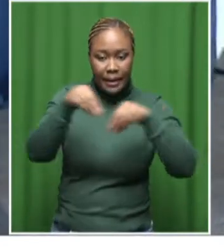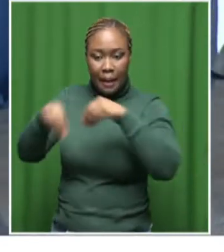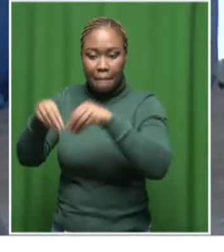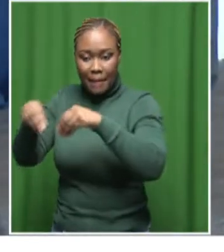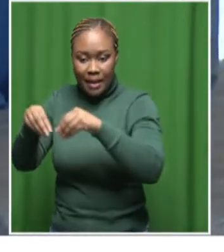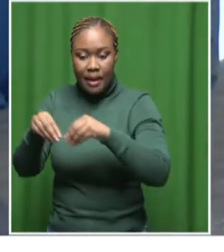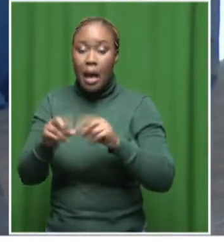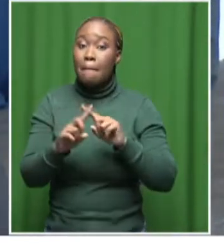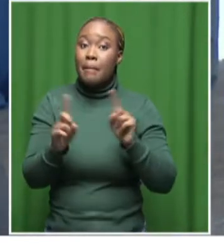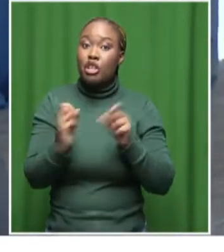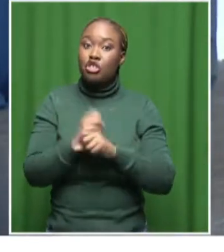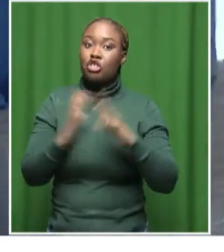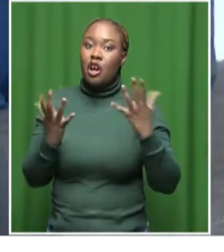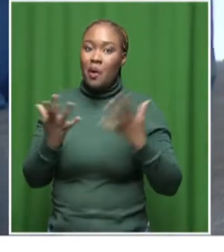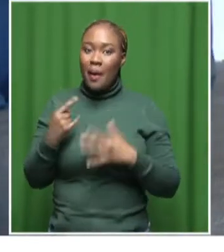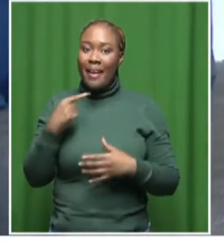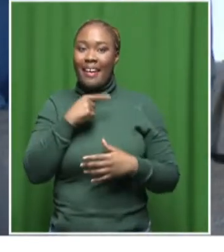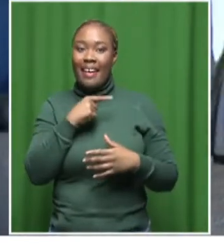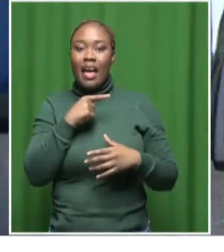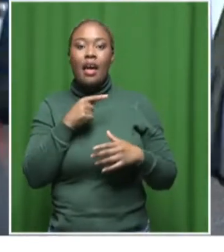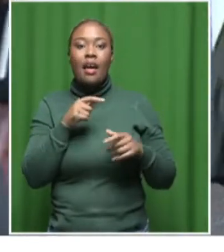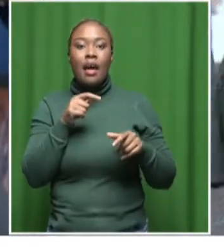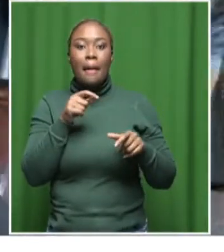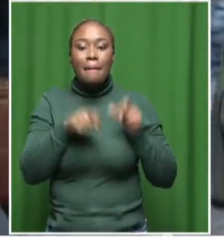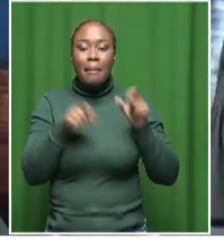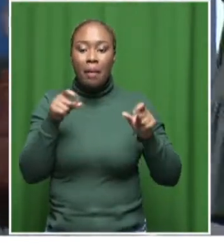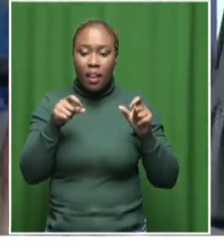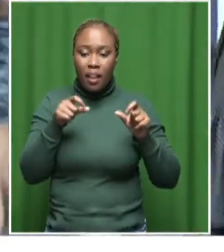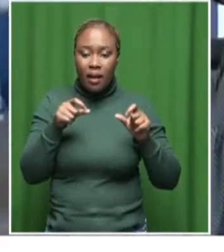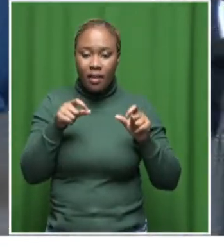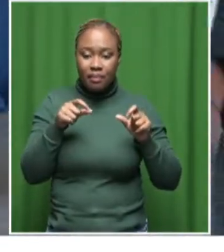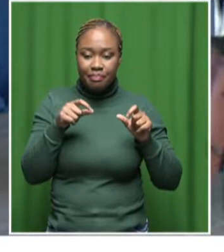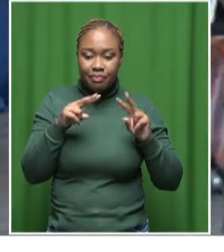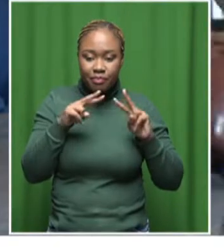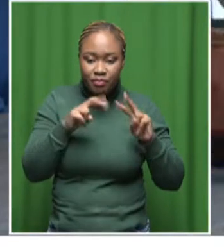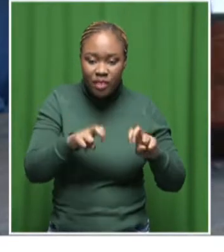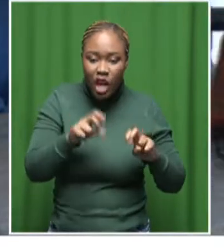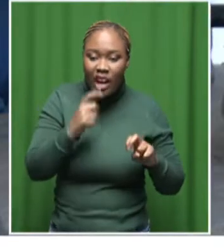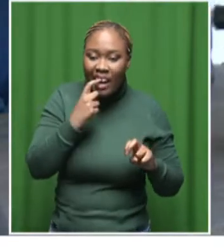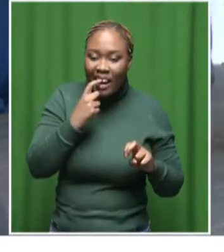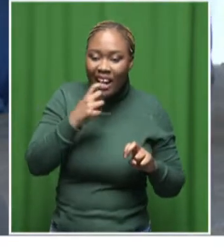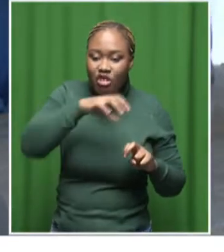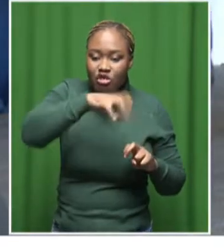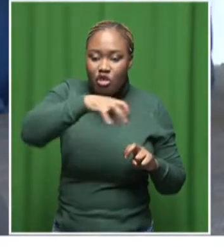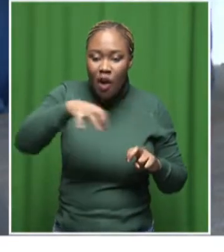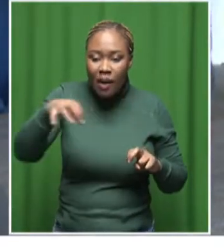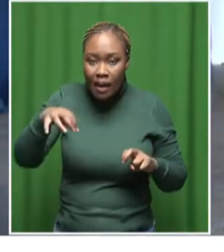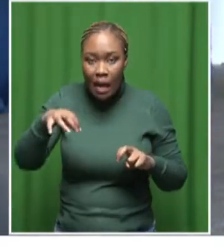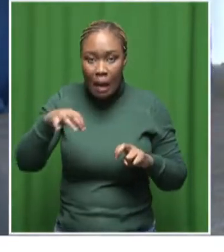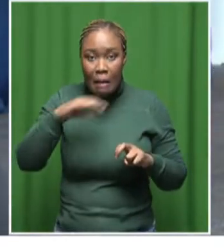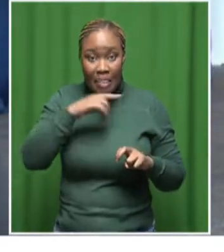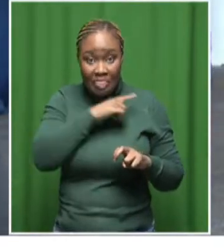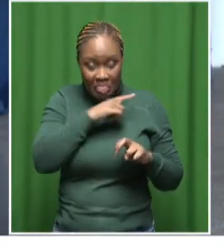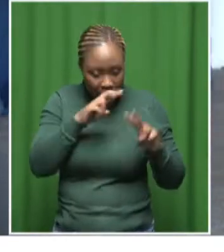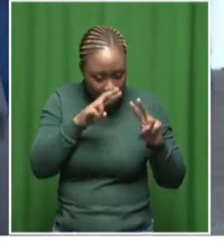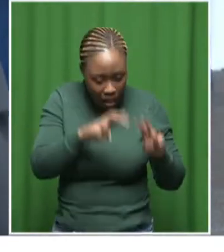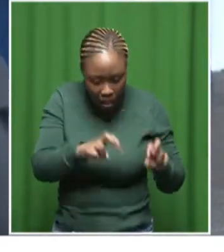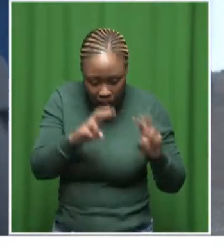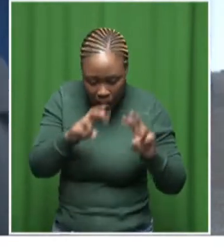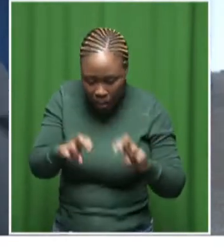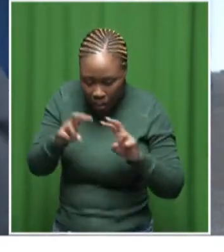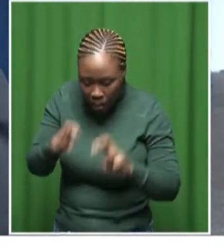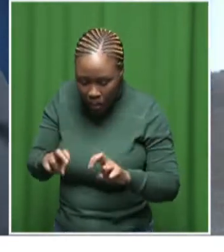the geologist characterizing the rocks and directing those development